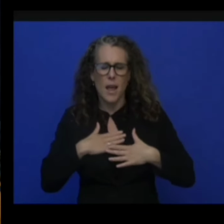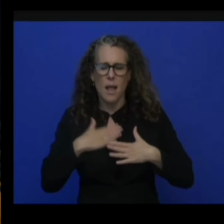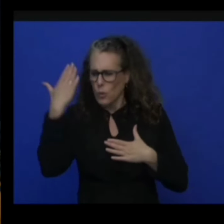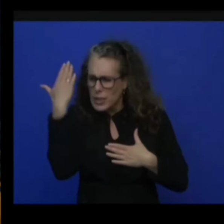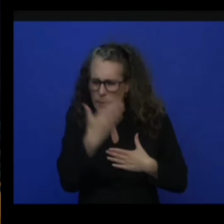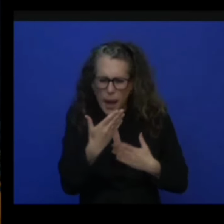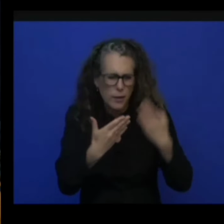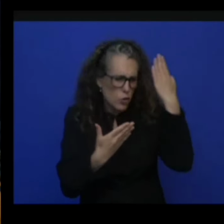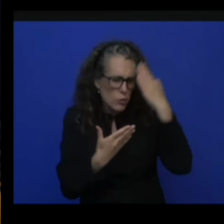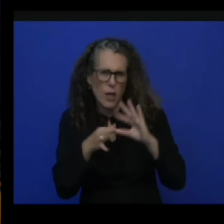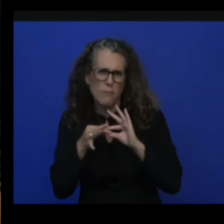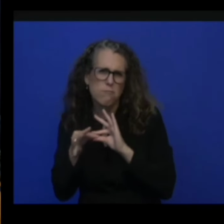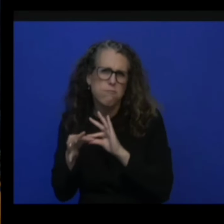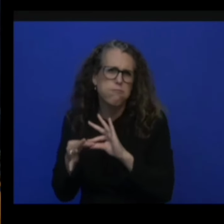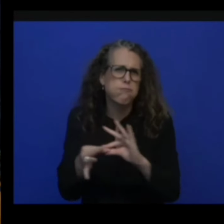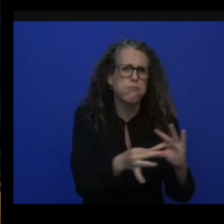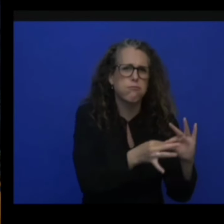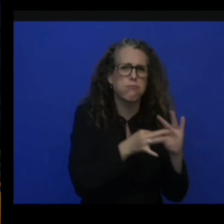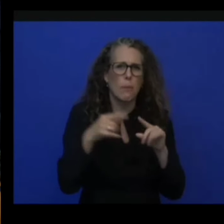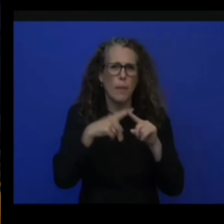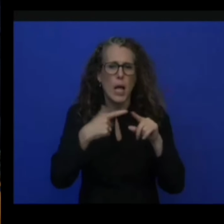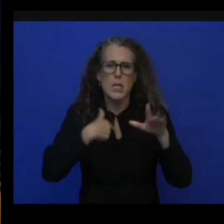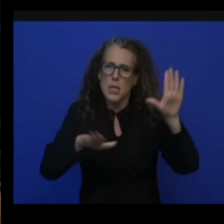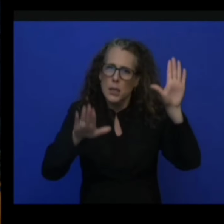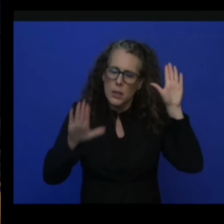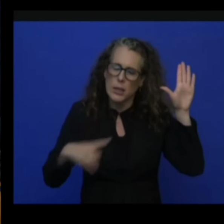to multilateral cooperation.